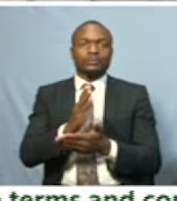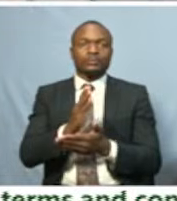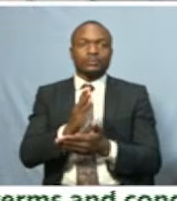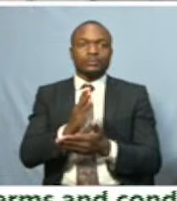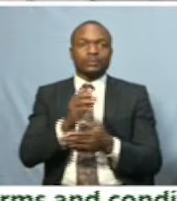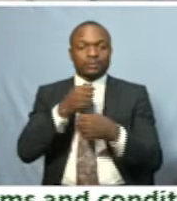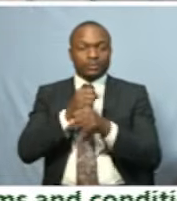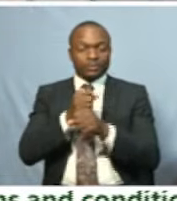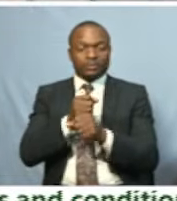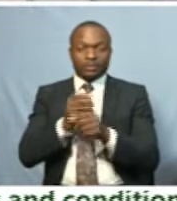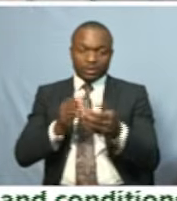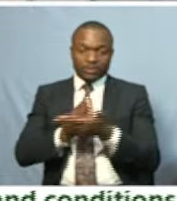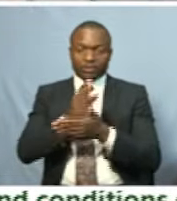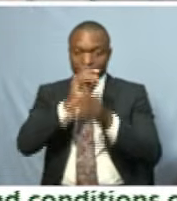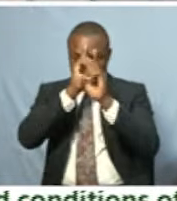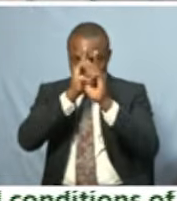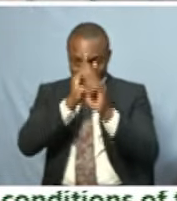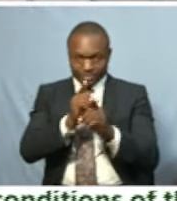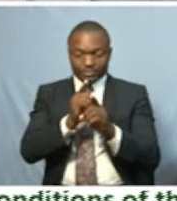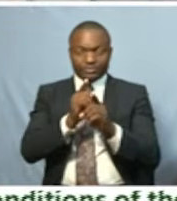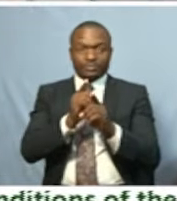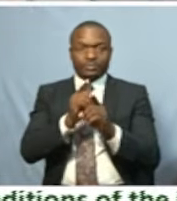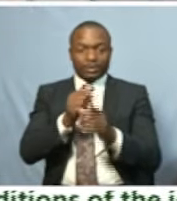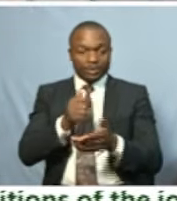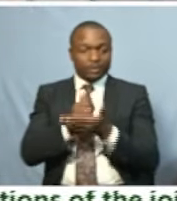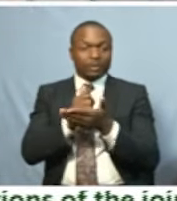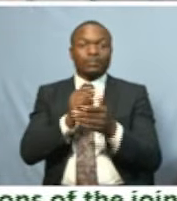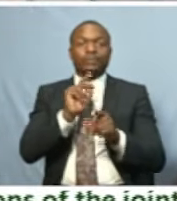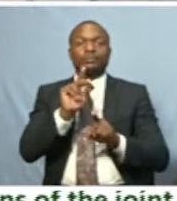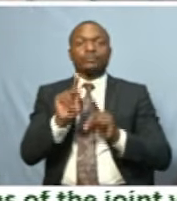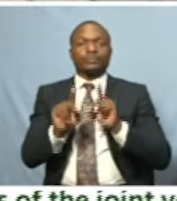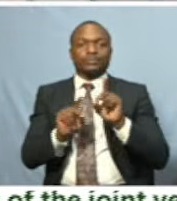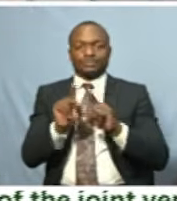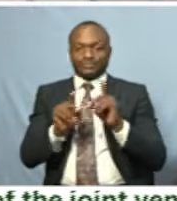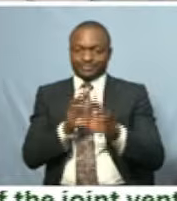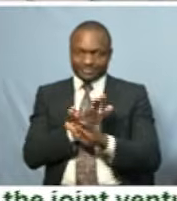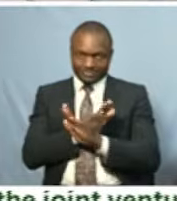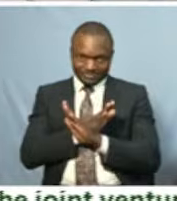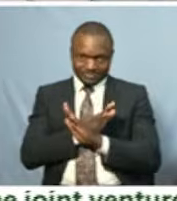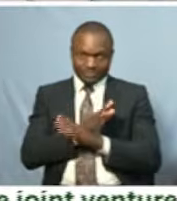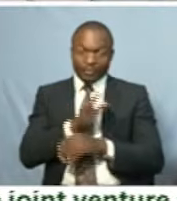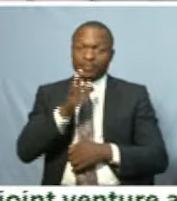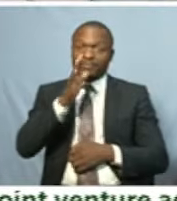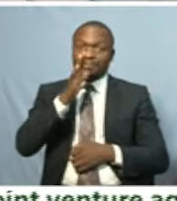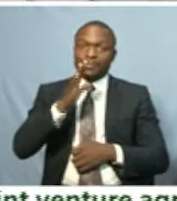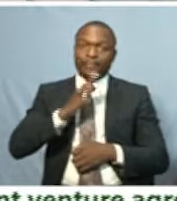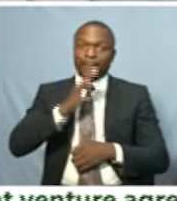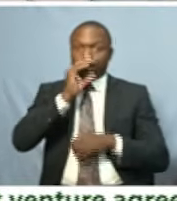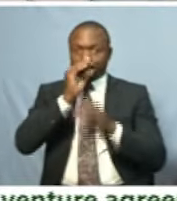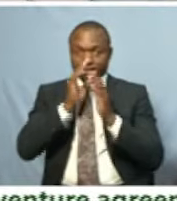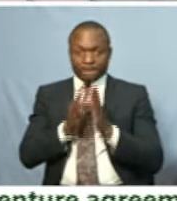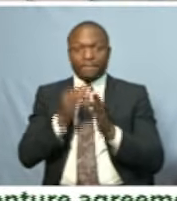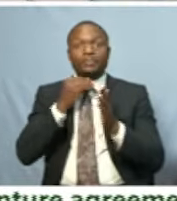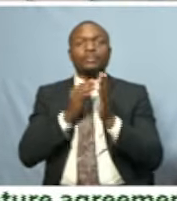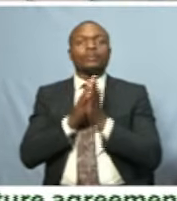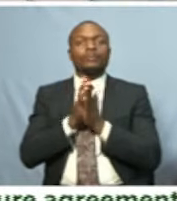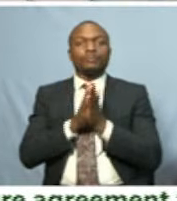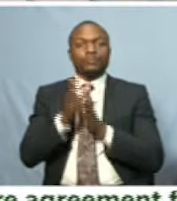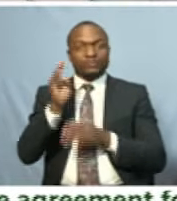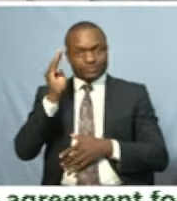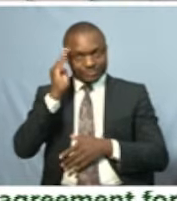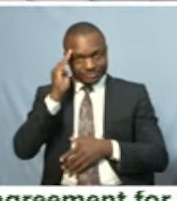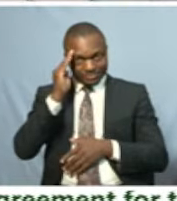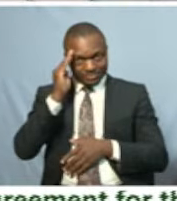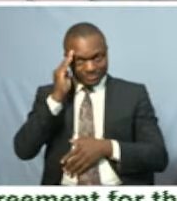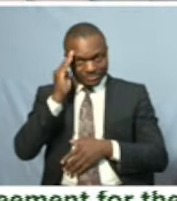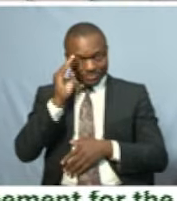or making the right decision, on behalf of the Zambian people. Madam Speaker, it will interest you to note